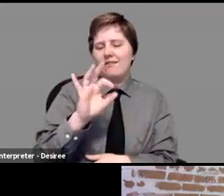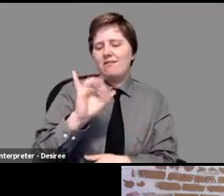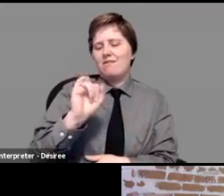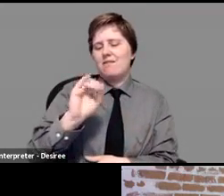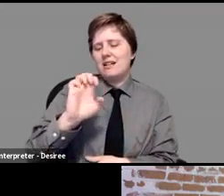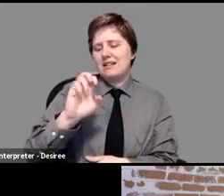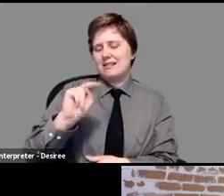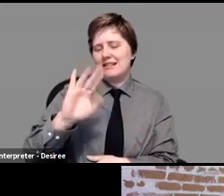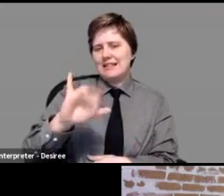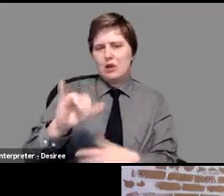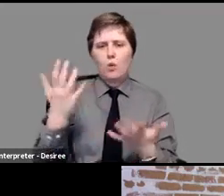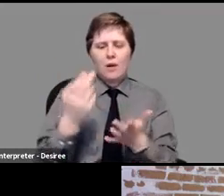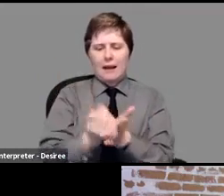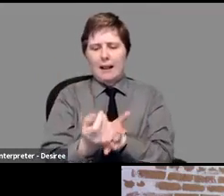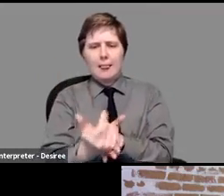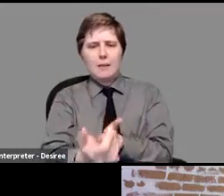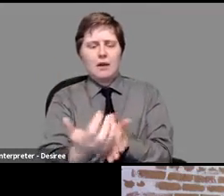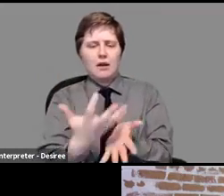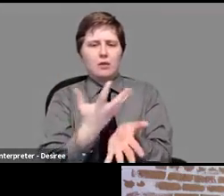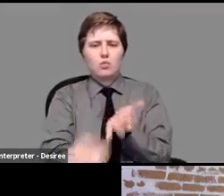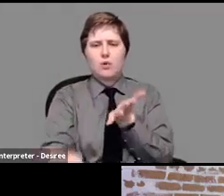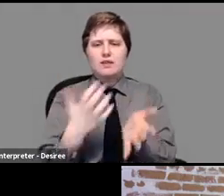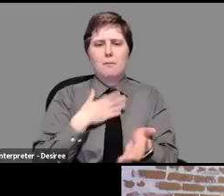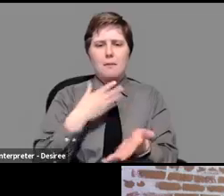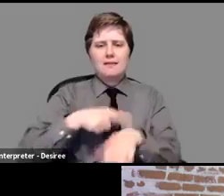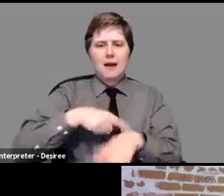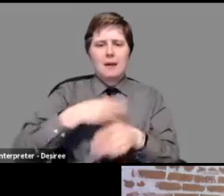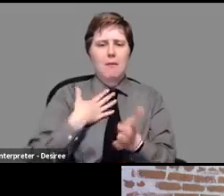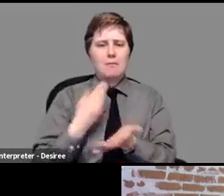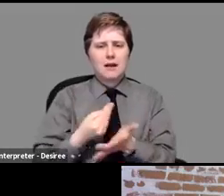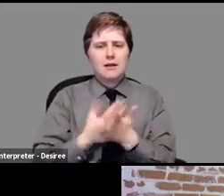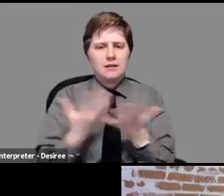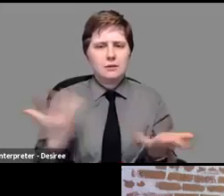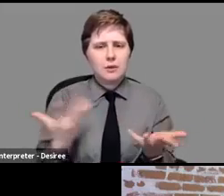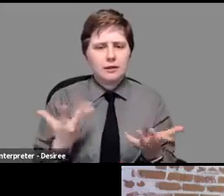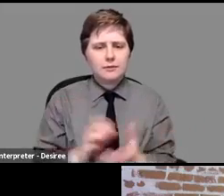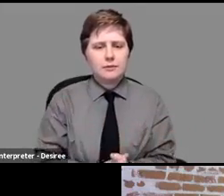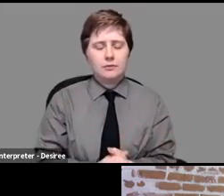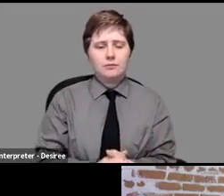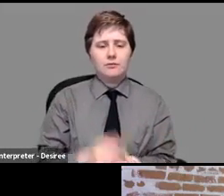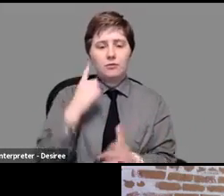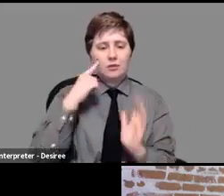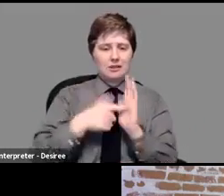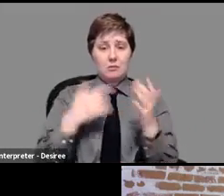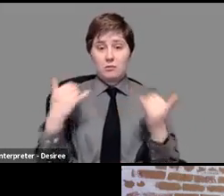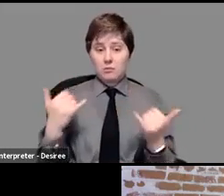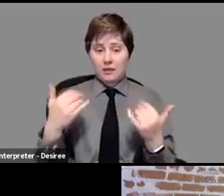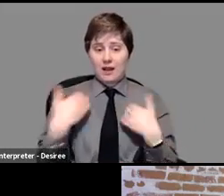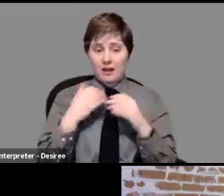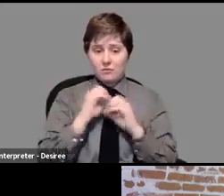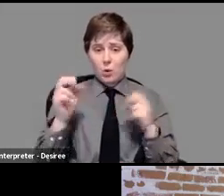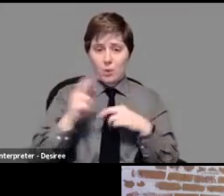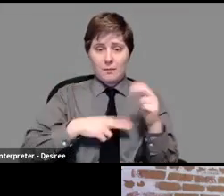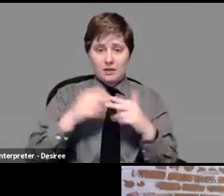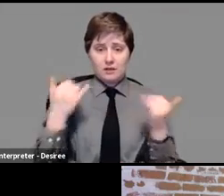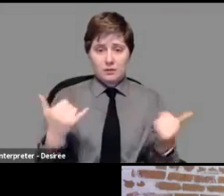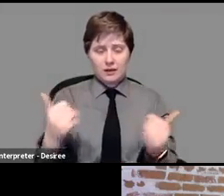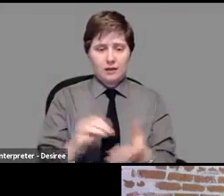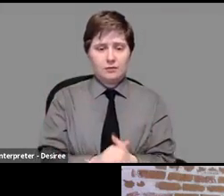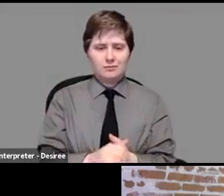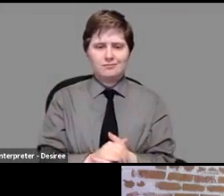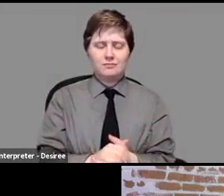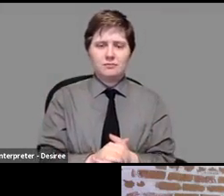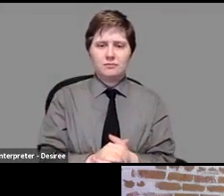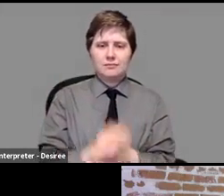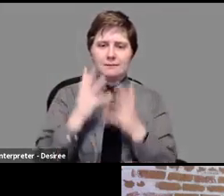can I eliminate that was wasteful, right? And so for instance, we don't currently have a building. And so